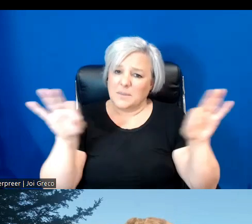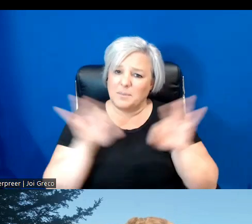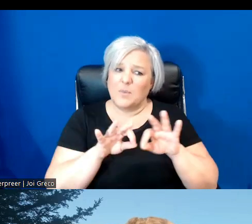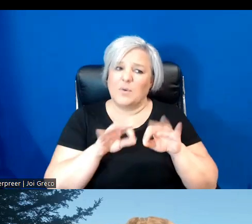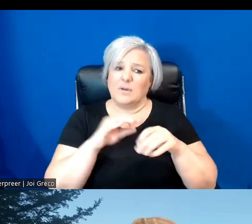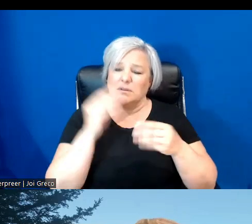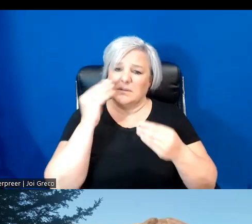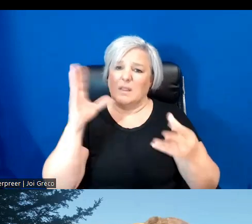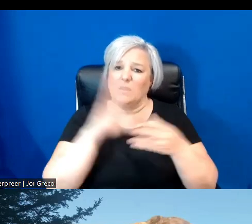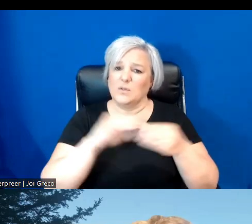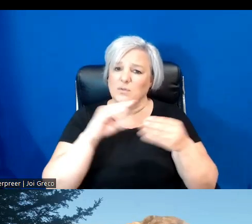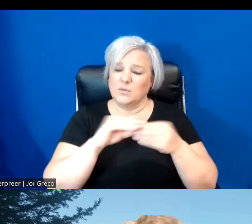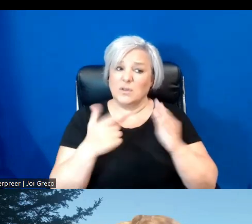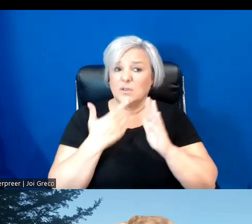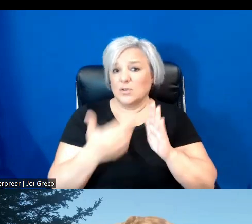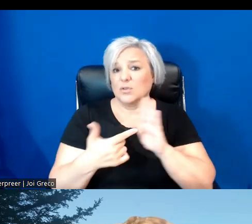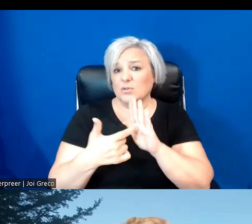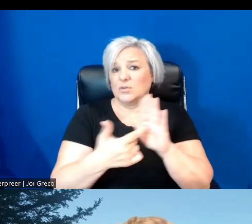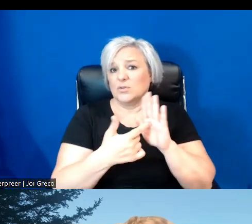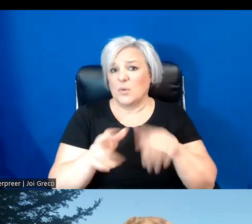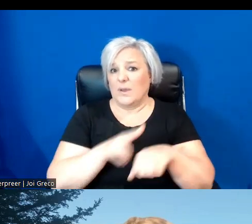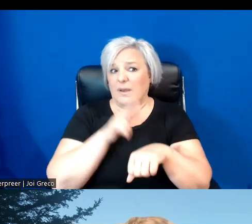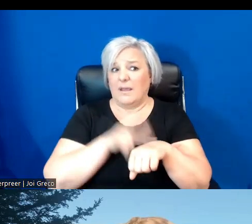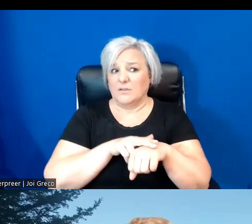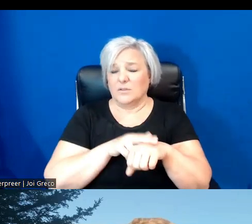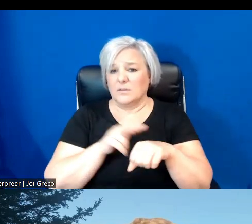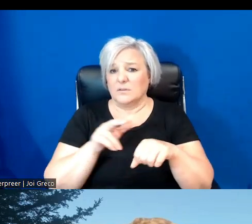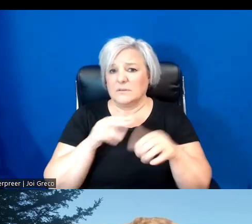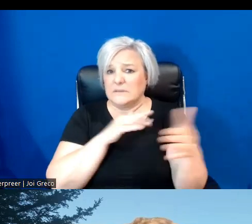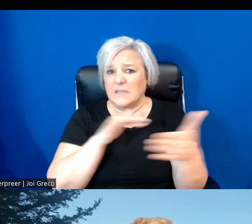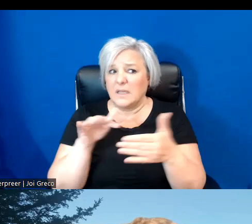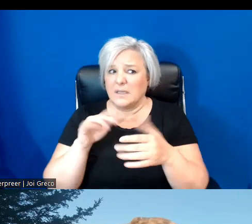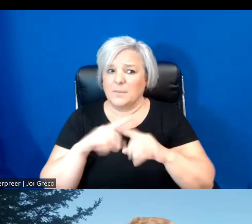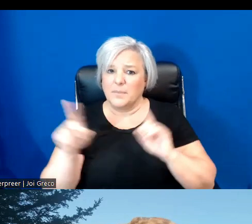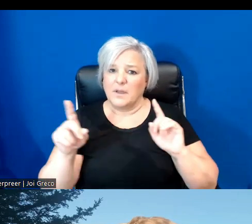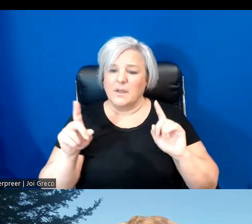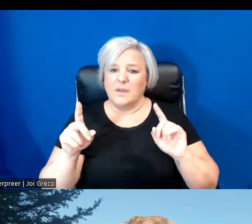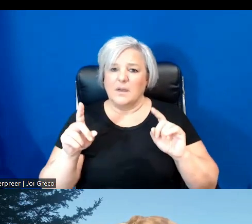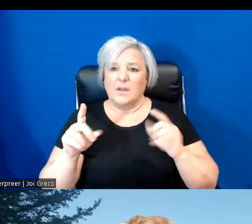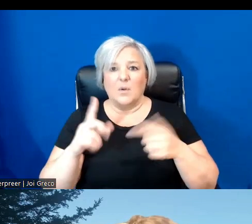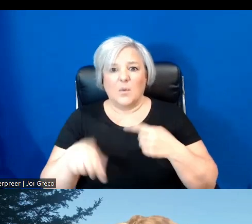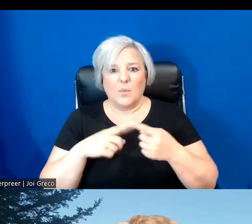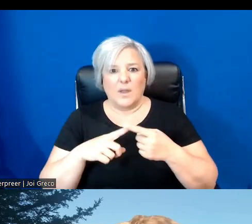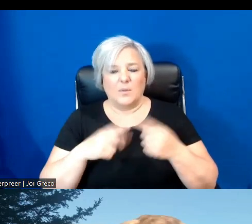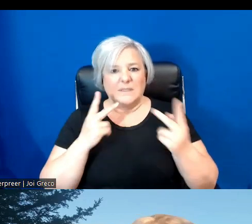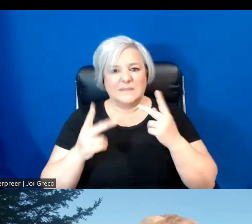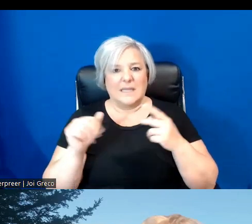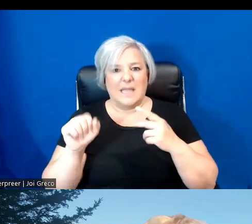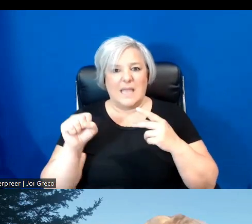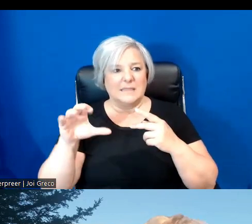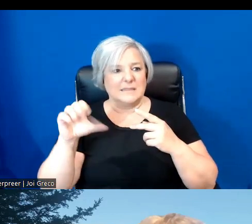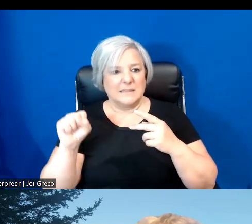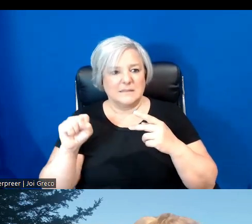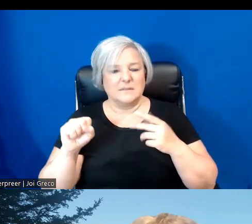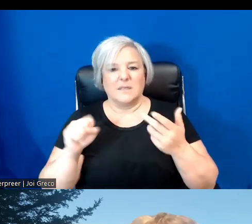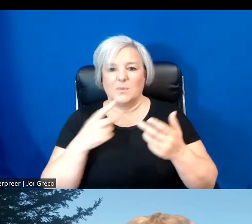of what's going on. It's great to show a national study or whatever, but at least when it came to ACEs, when we could